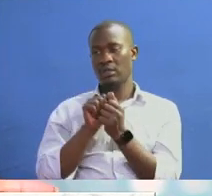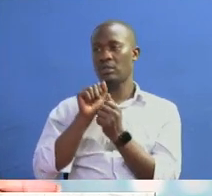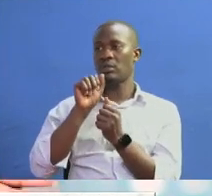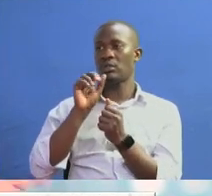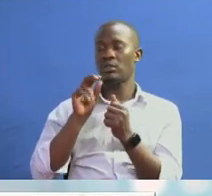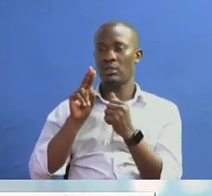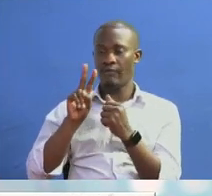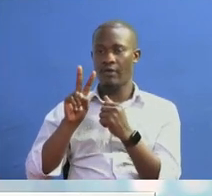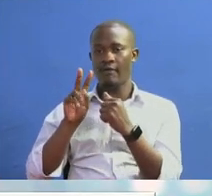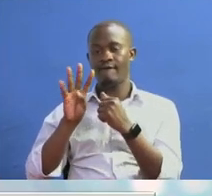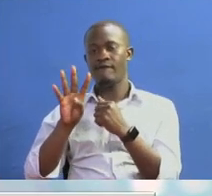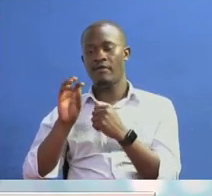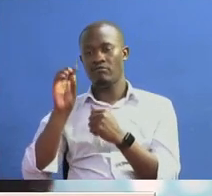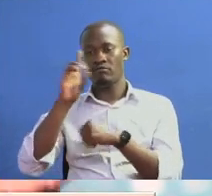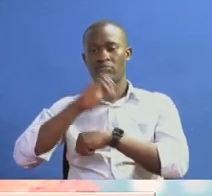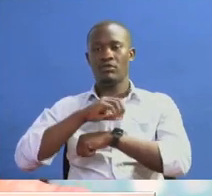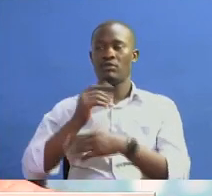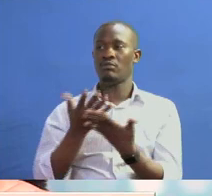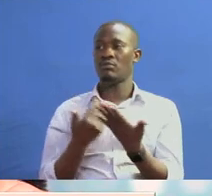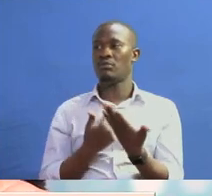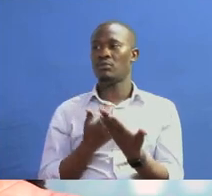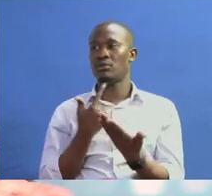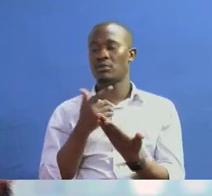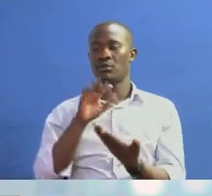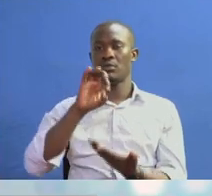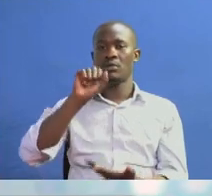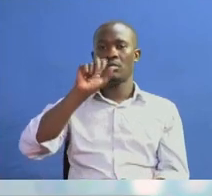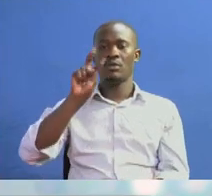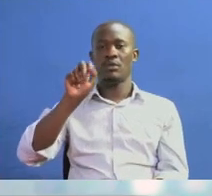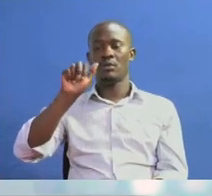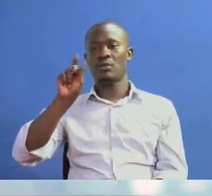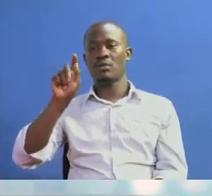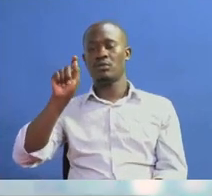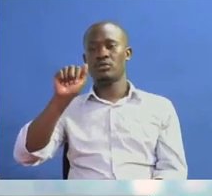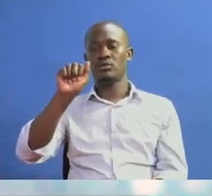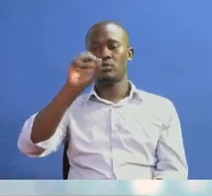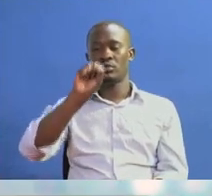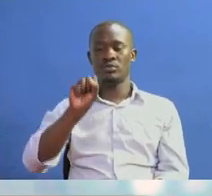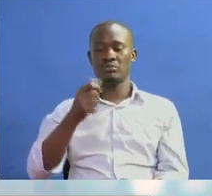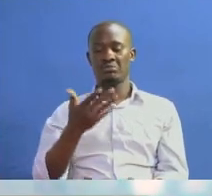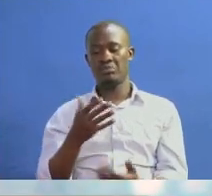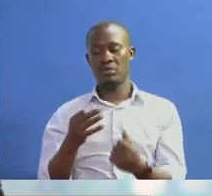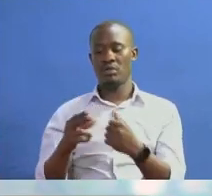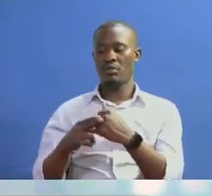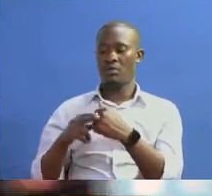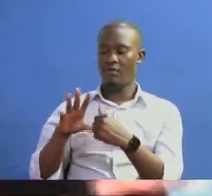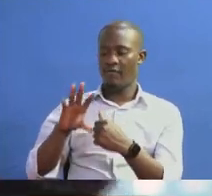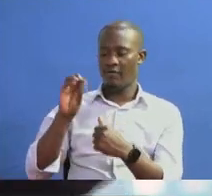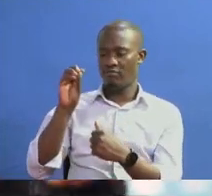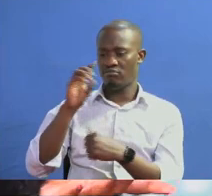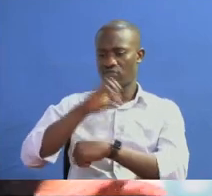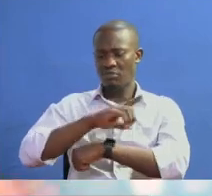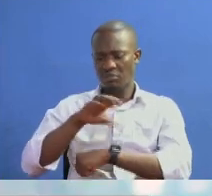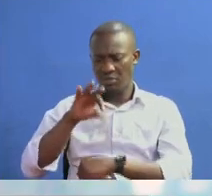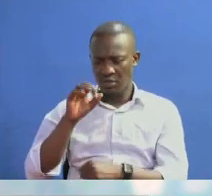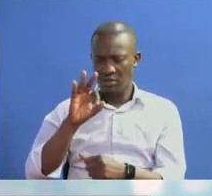to mature, same as cashew nuts. So those, if it is 75 days and capacity building takes